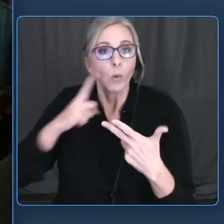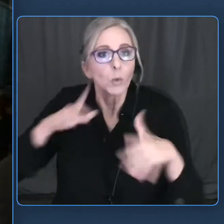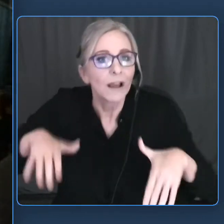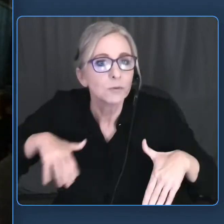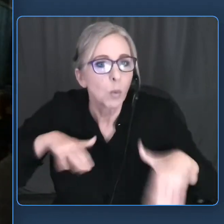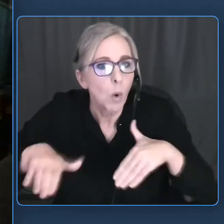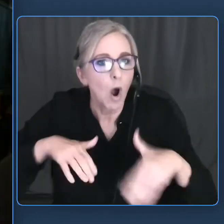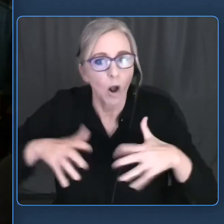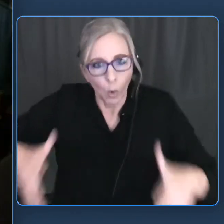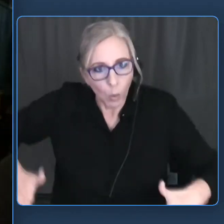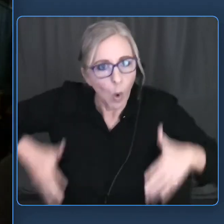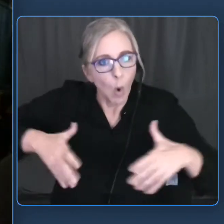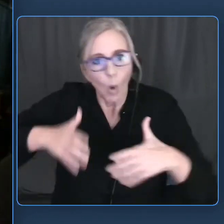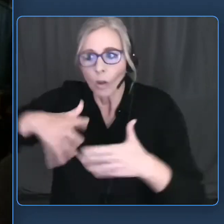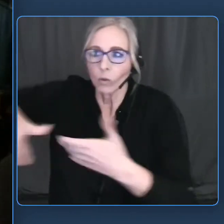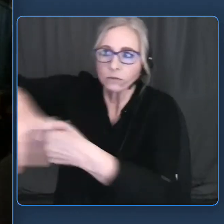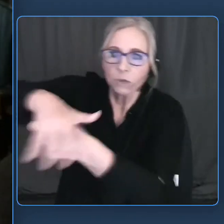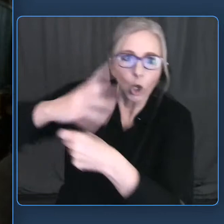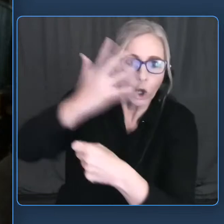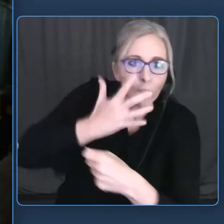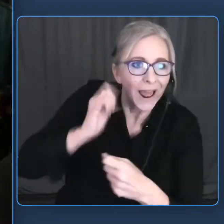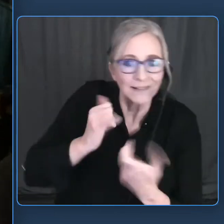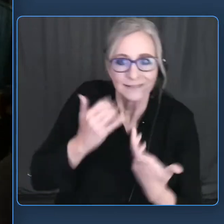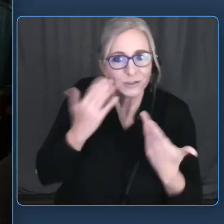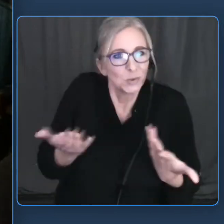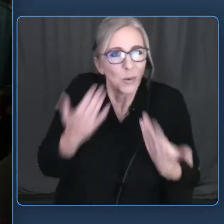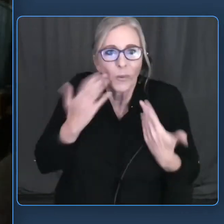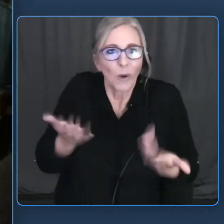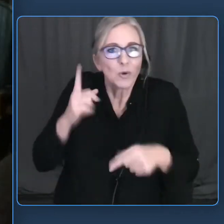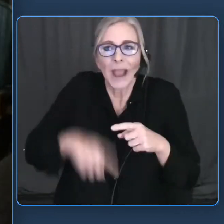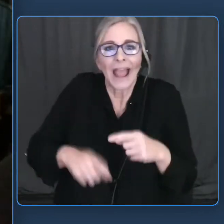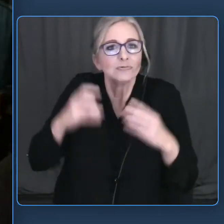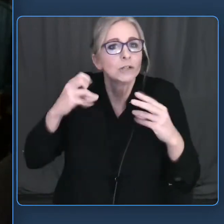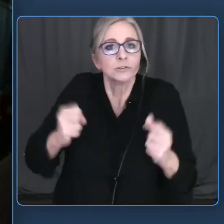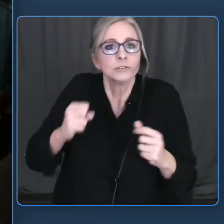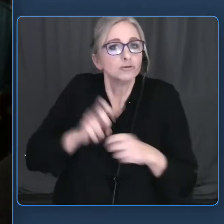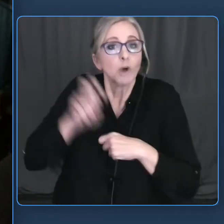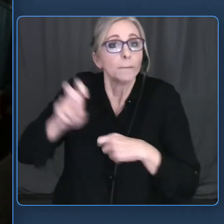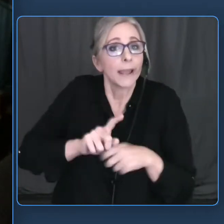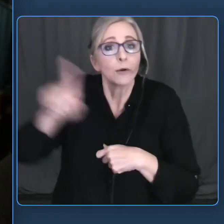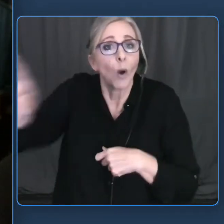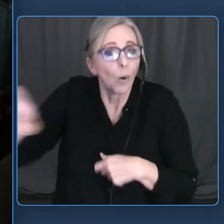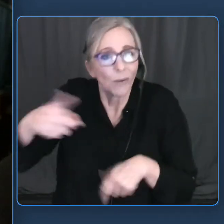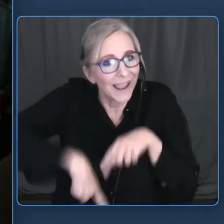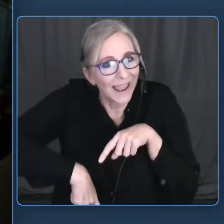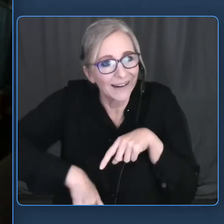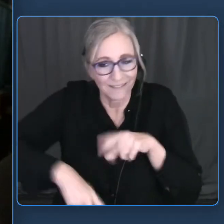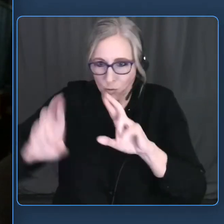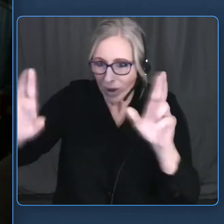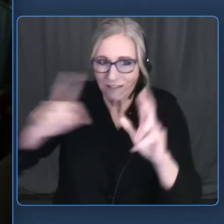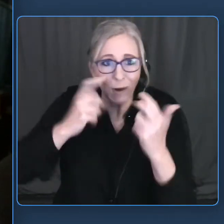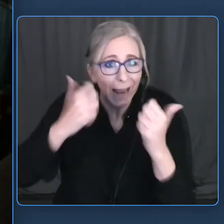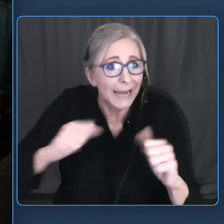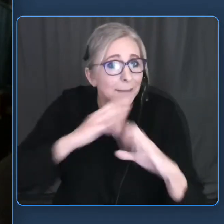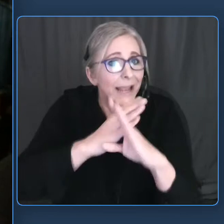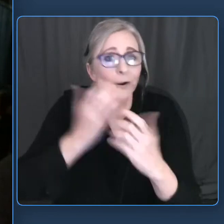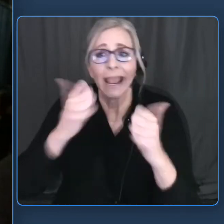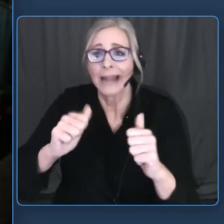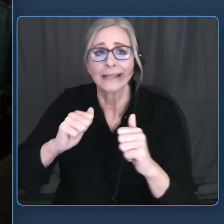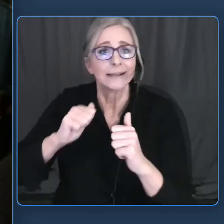roll into in any kind of situation, because you just don't know. You got to be prepared for any obstacle or